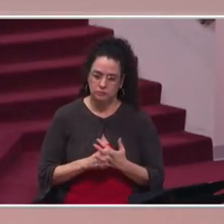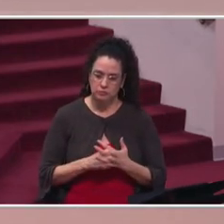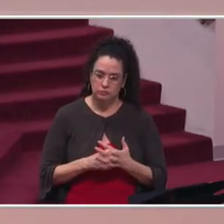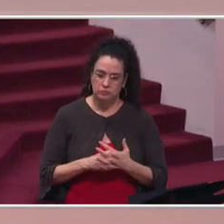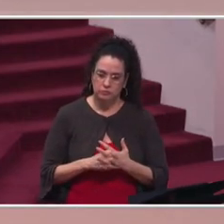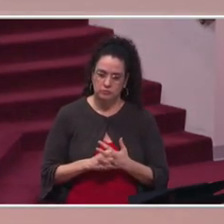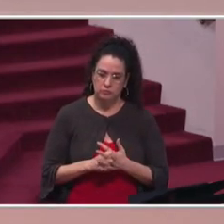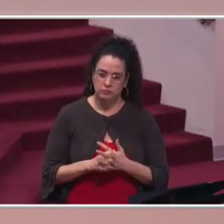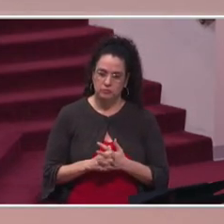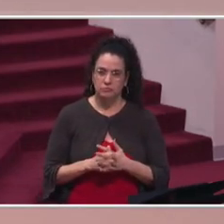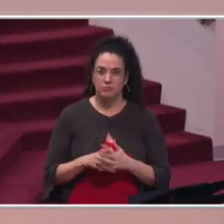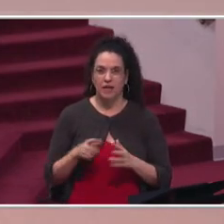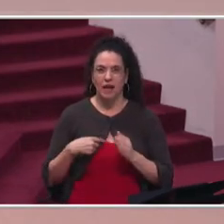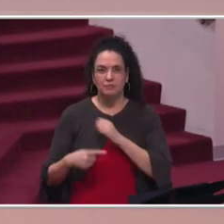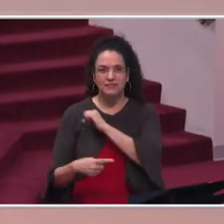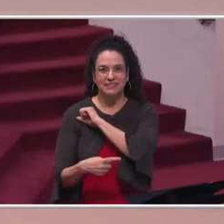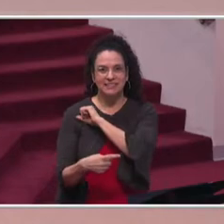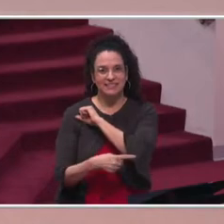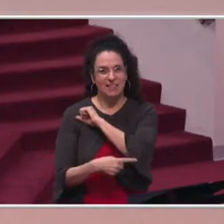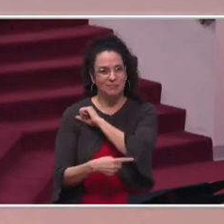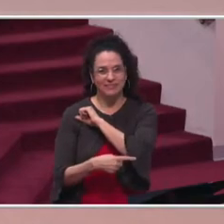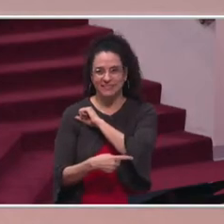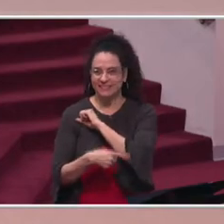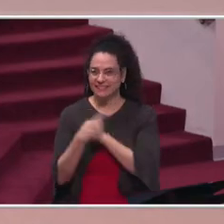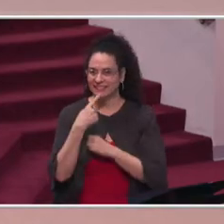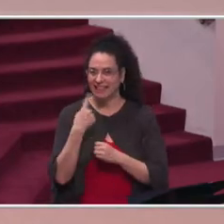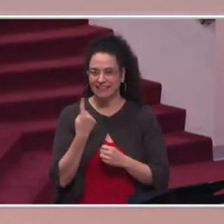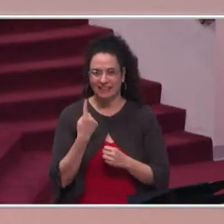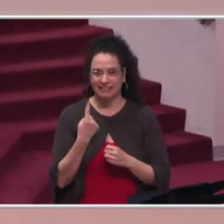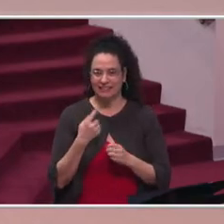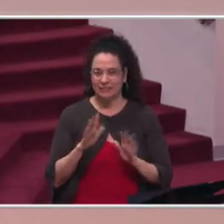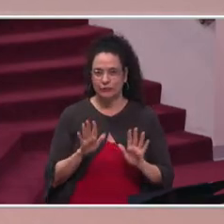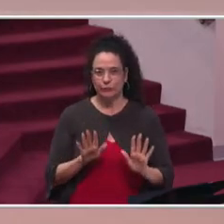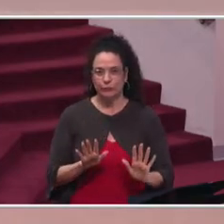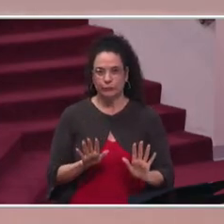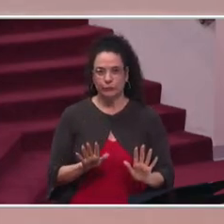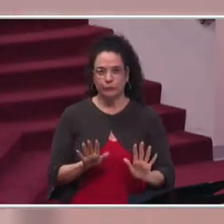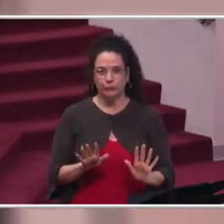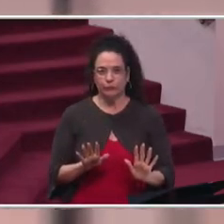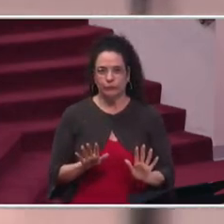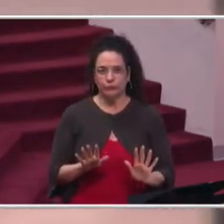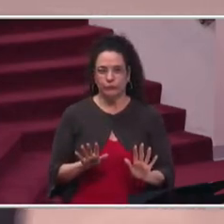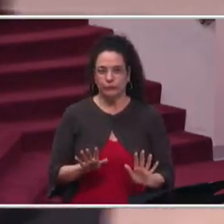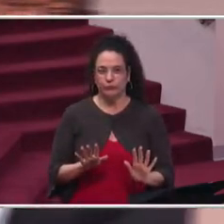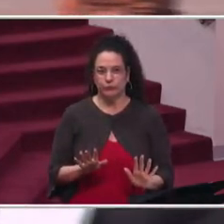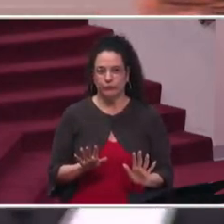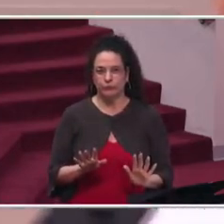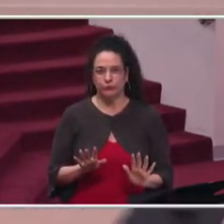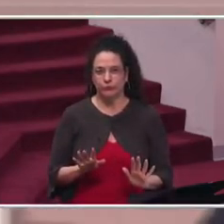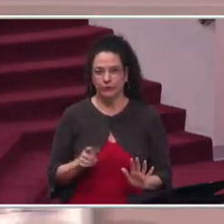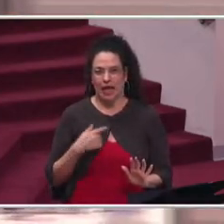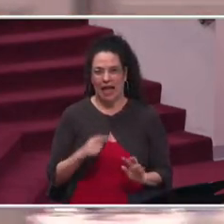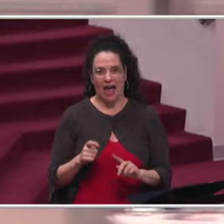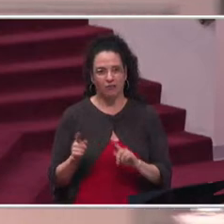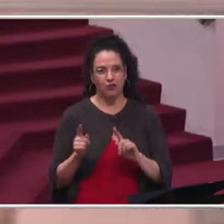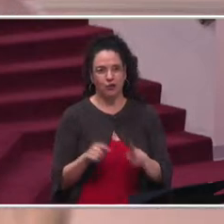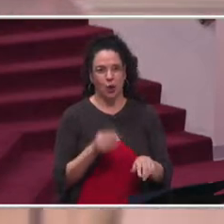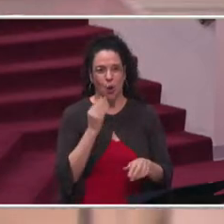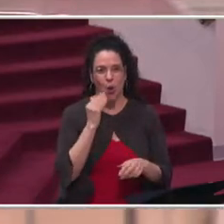I am so tempted to do this. Y'all know what I'm going to do. But I'm not going to do it because I have to go home.